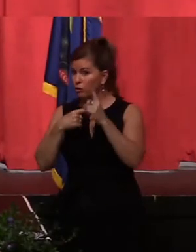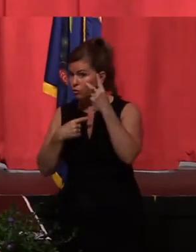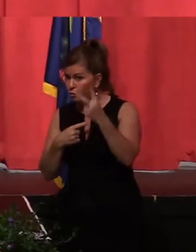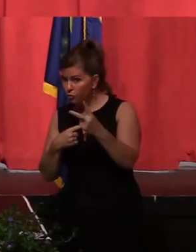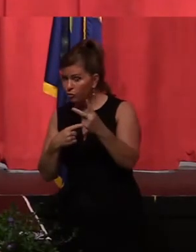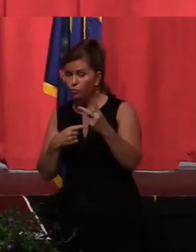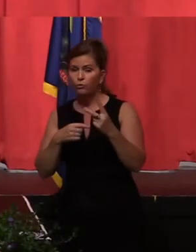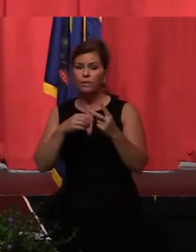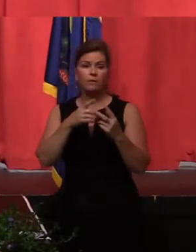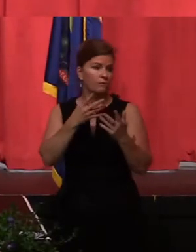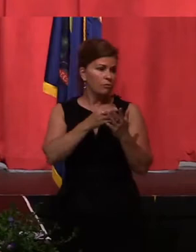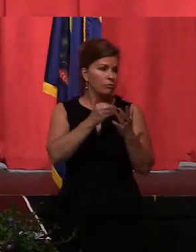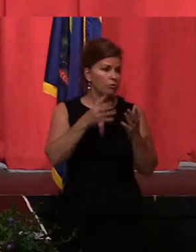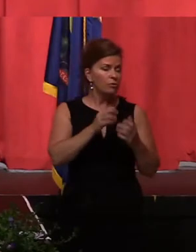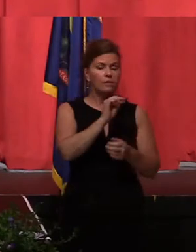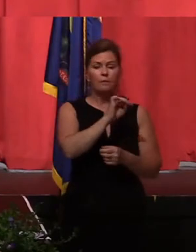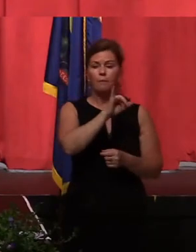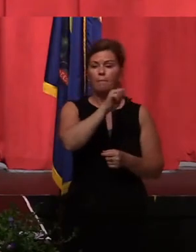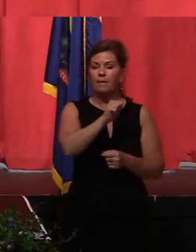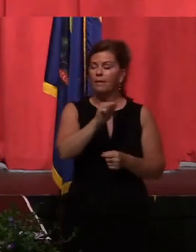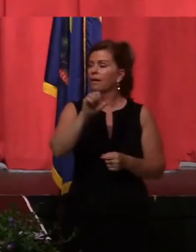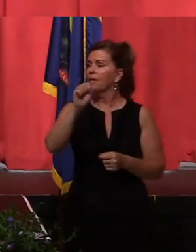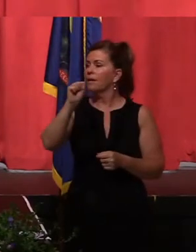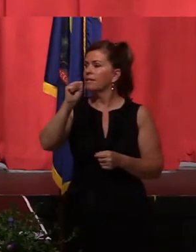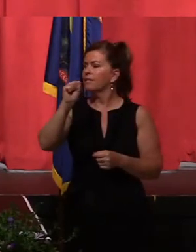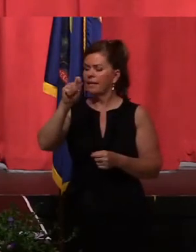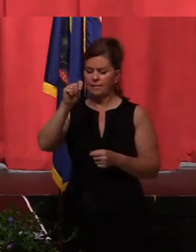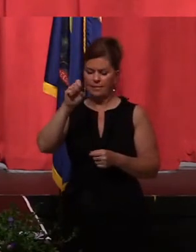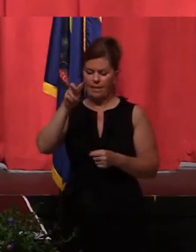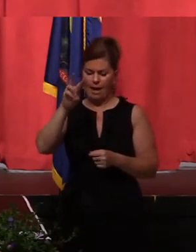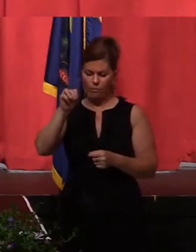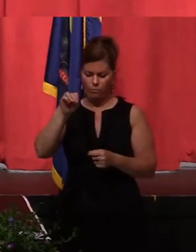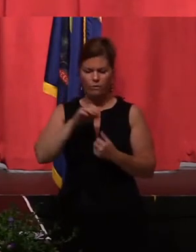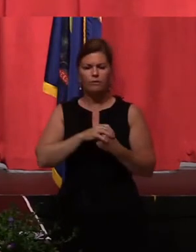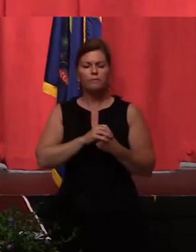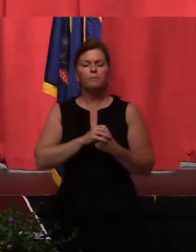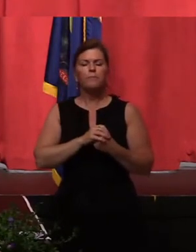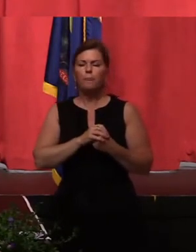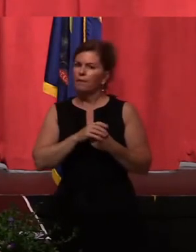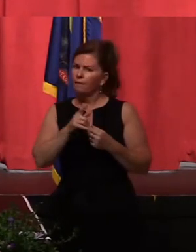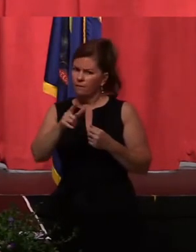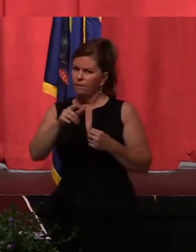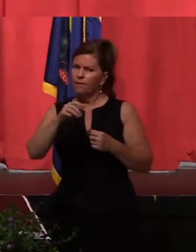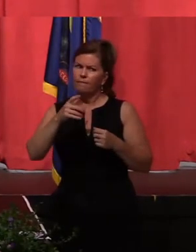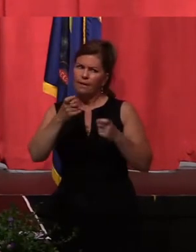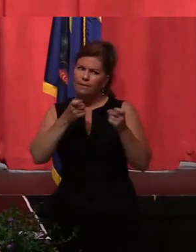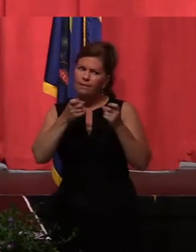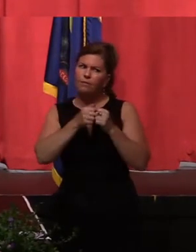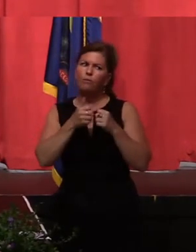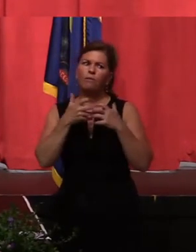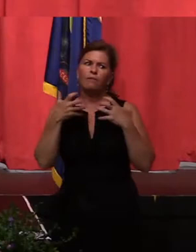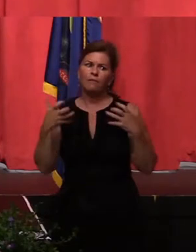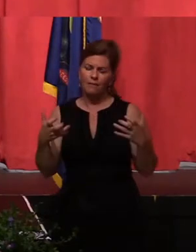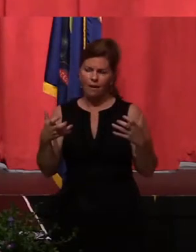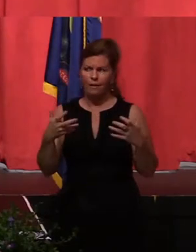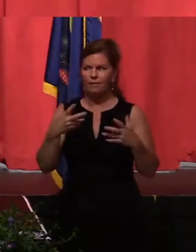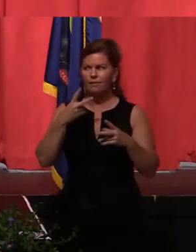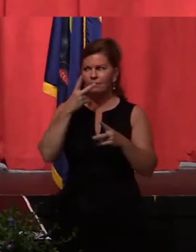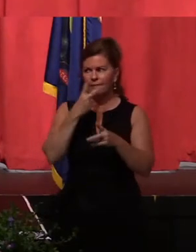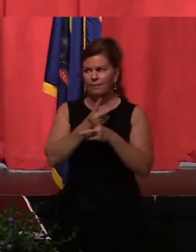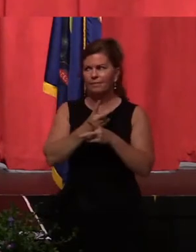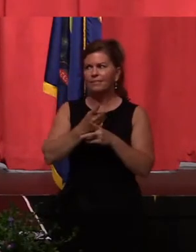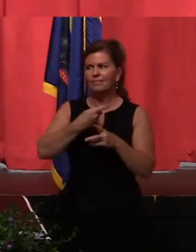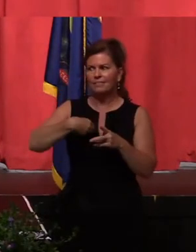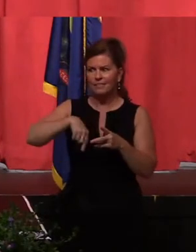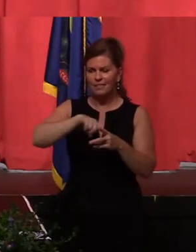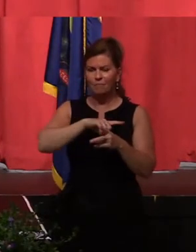Mia Smith and Towns de Groot. They have put up with a lot to try to keep us